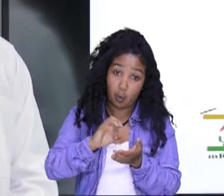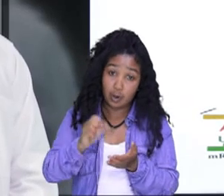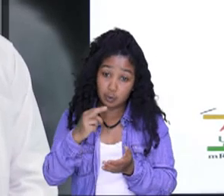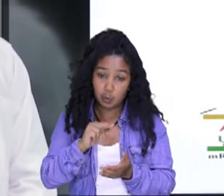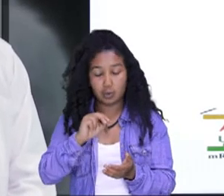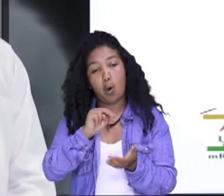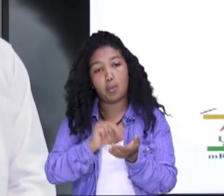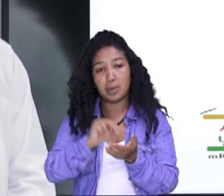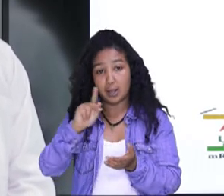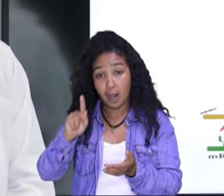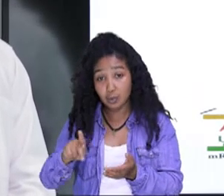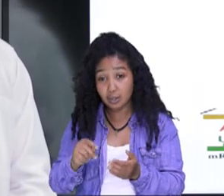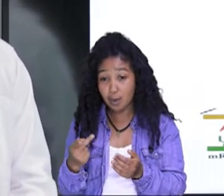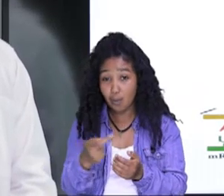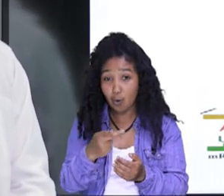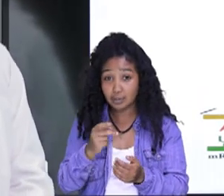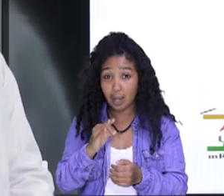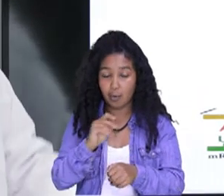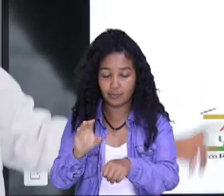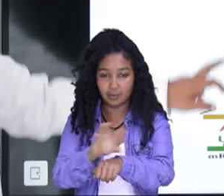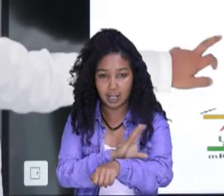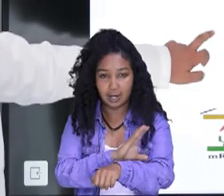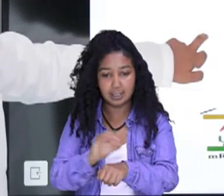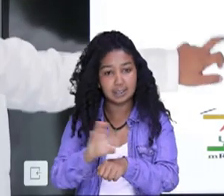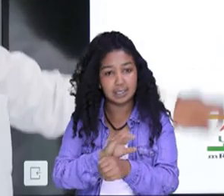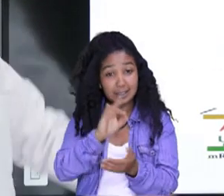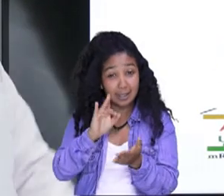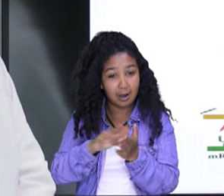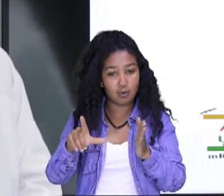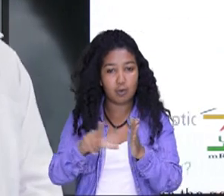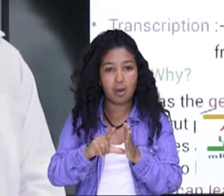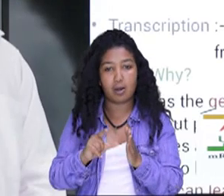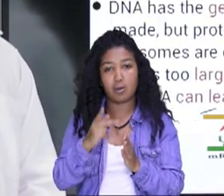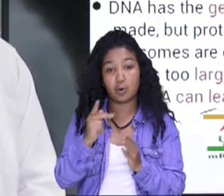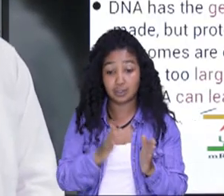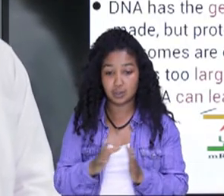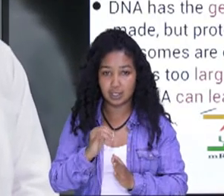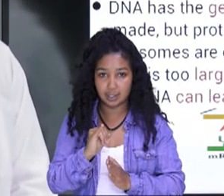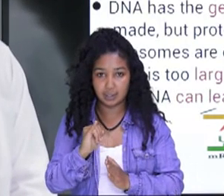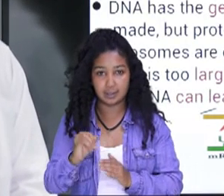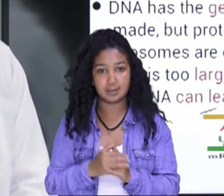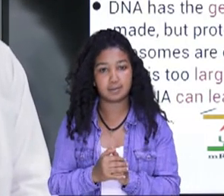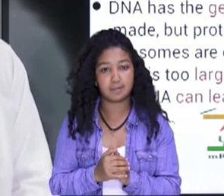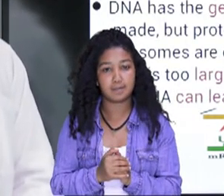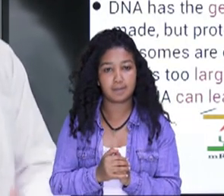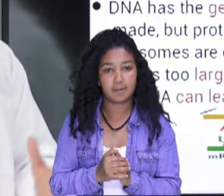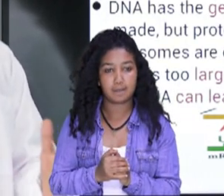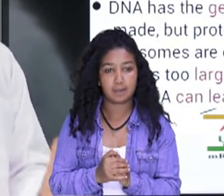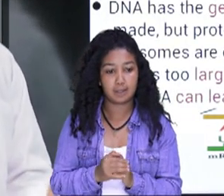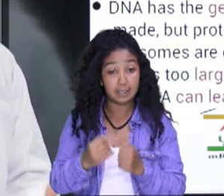or prokaryotic. In both type of cells, the central dogma for protein synthesis